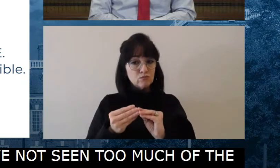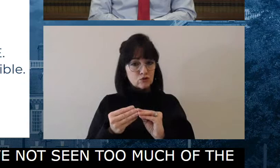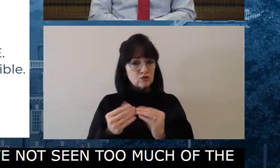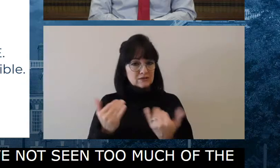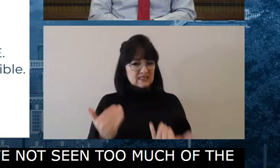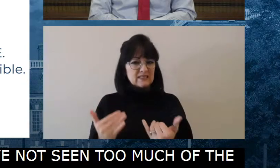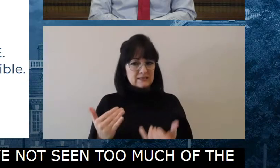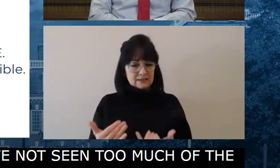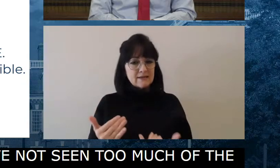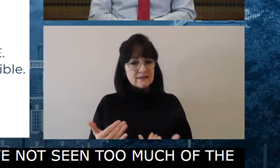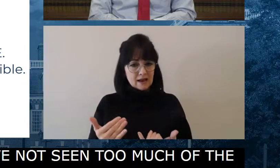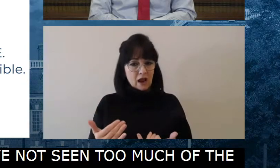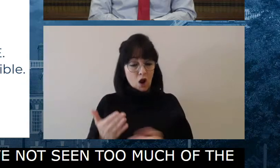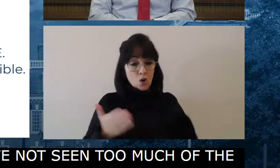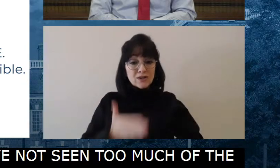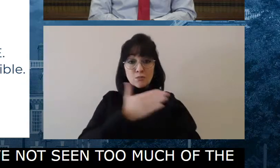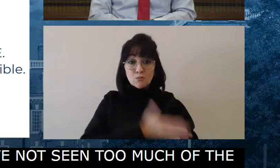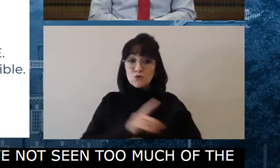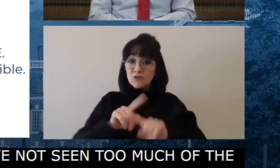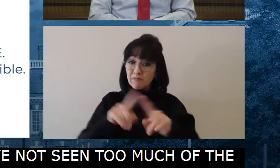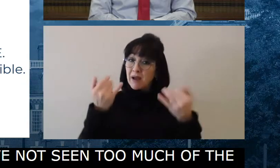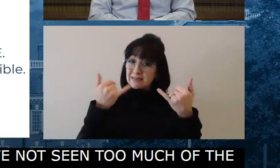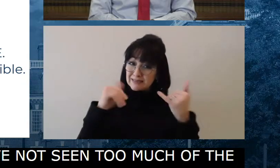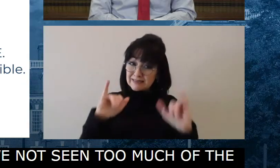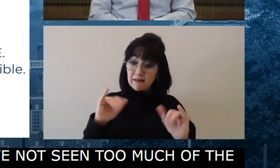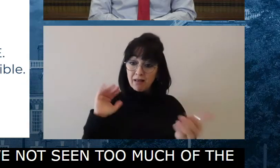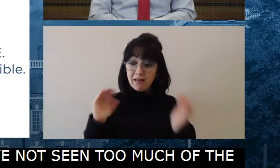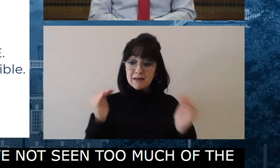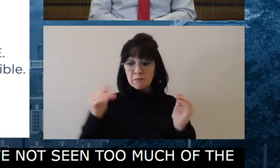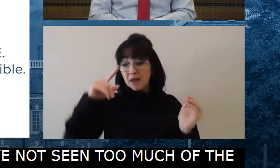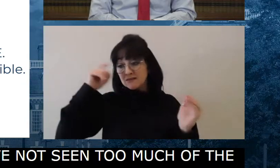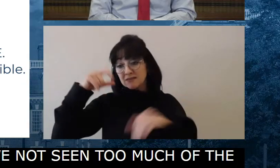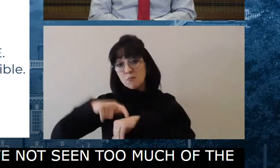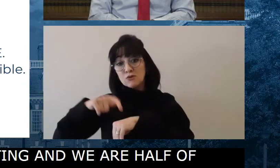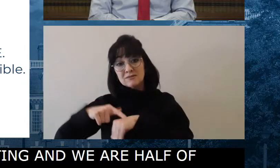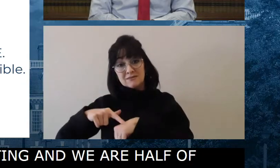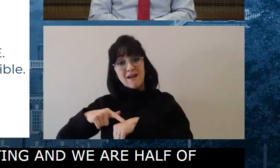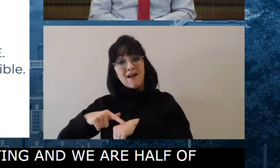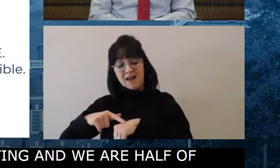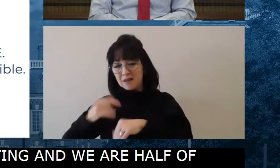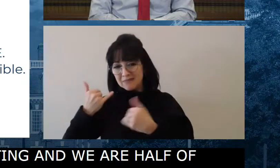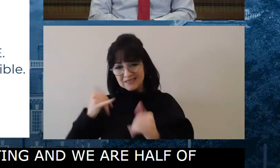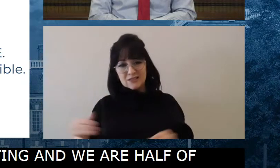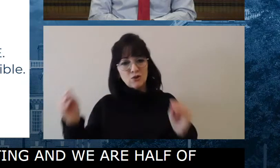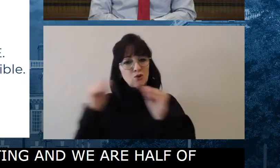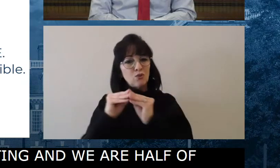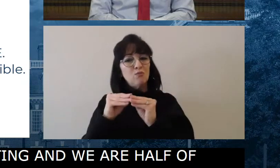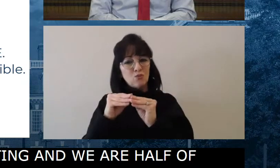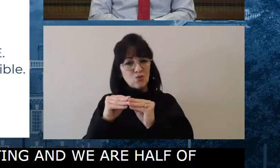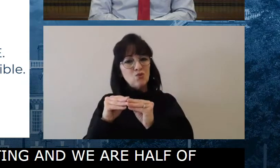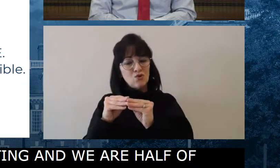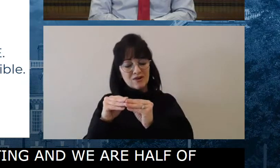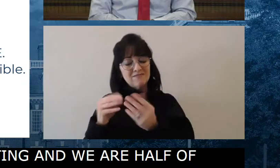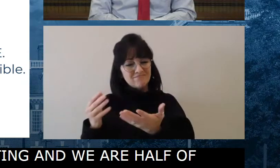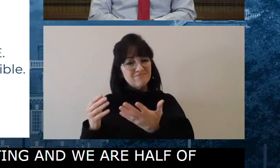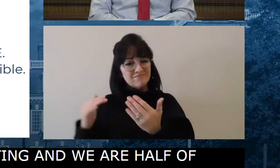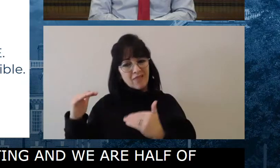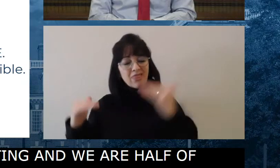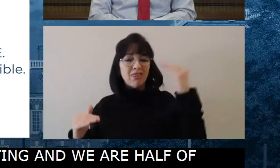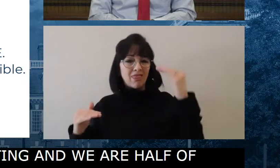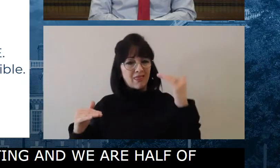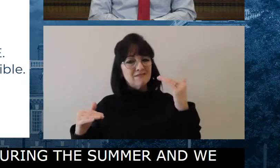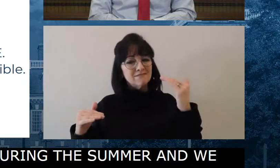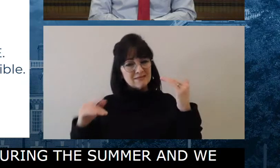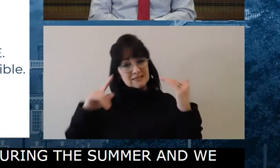at the low point during the summer, and we want to be better than that so that we can, as we get more people vaccinated, we can reopen